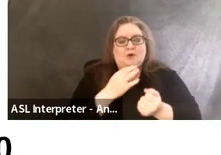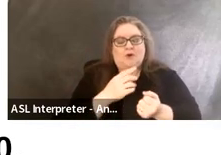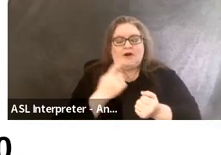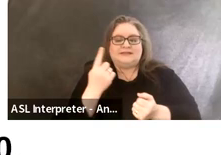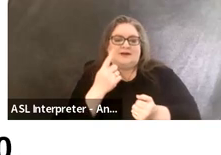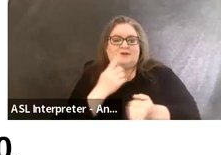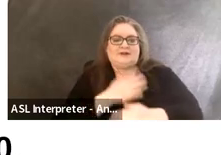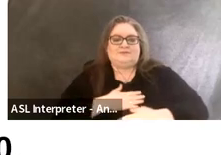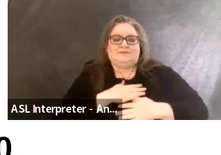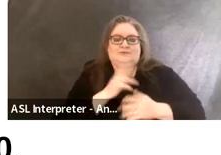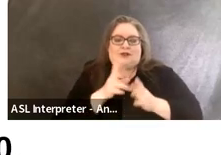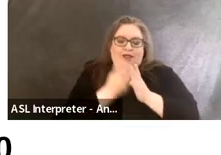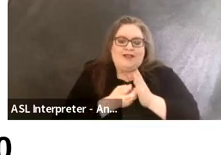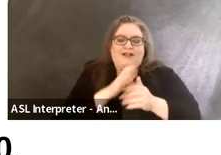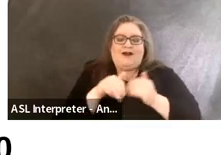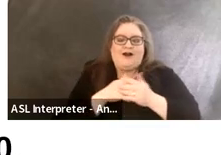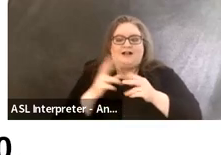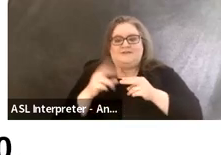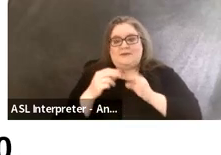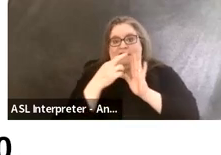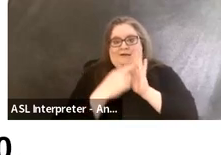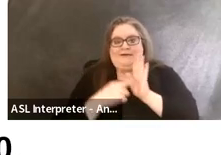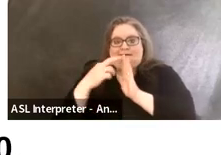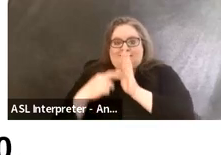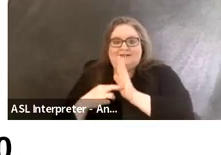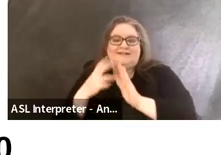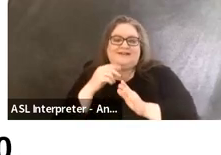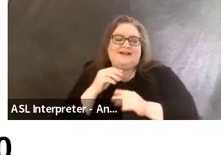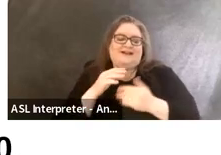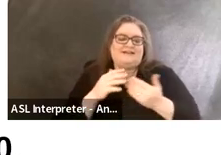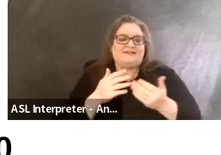delve into all of the Medicaid regulations and the